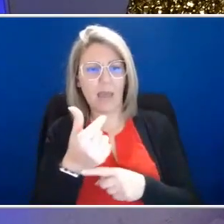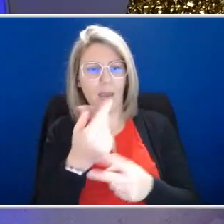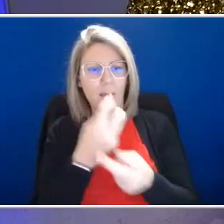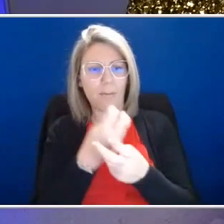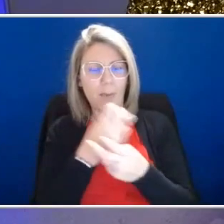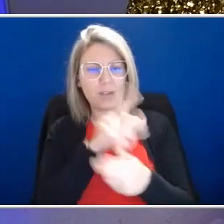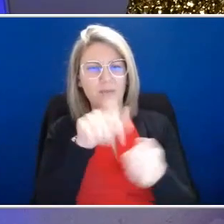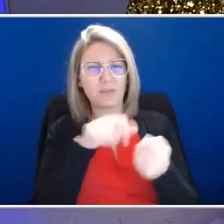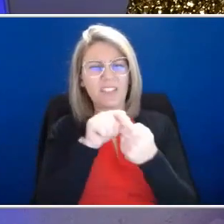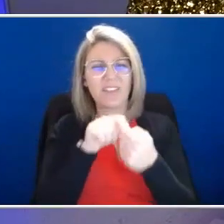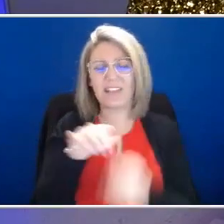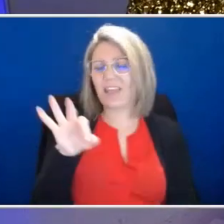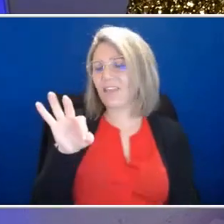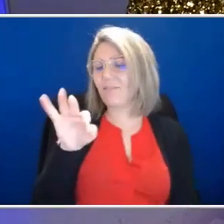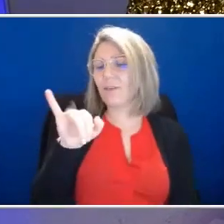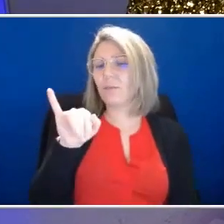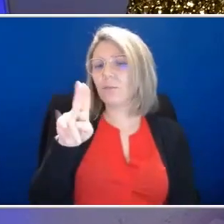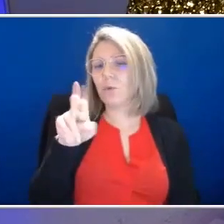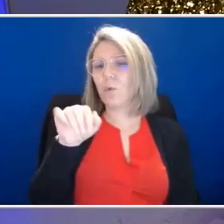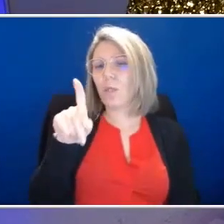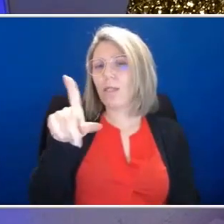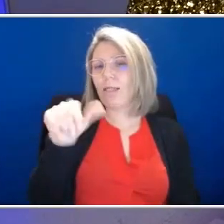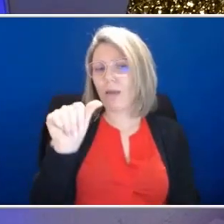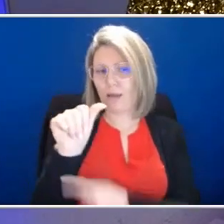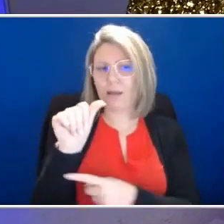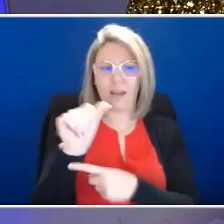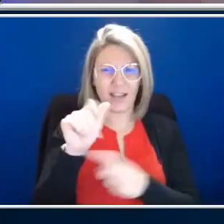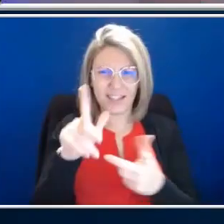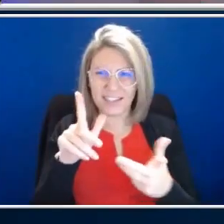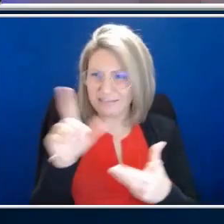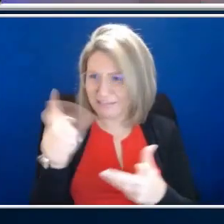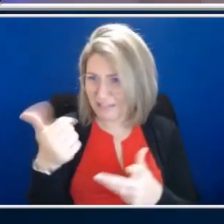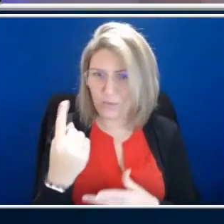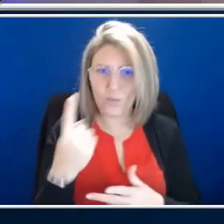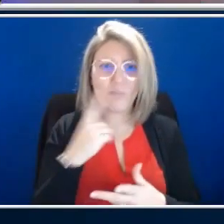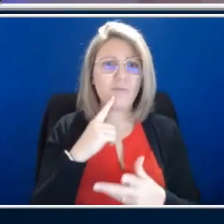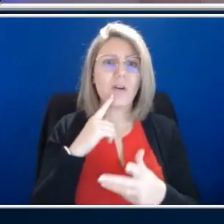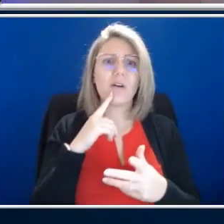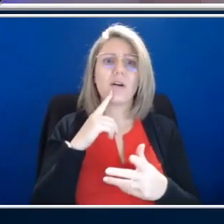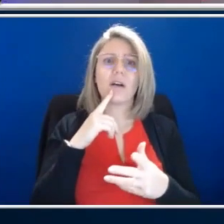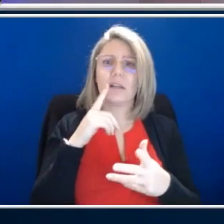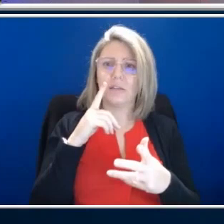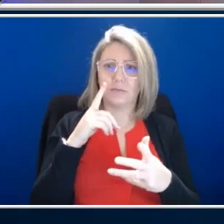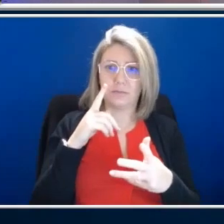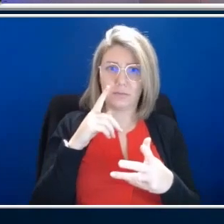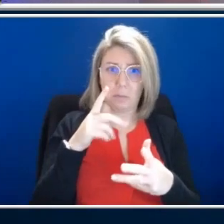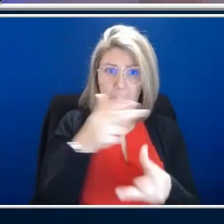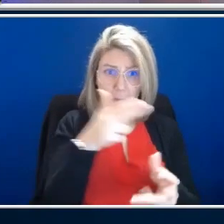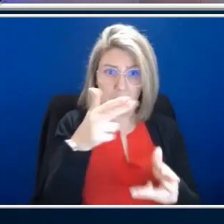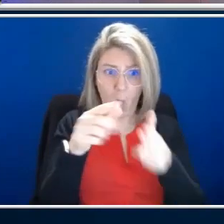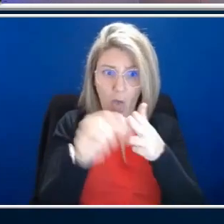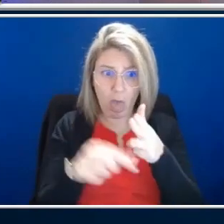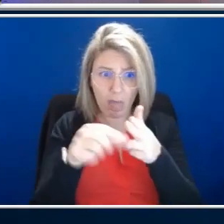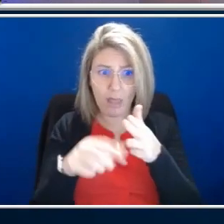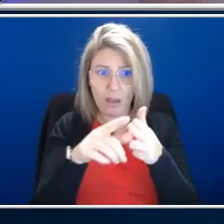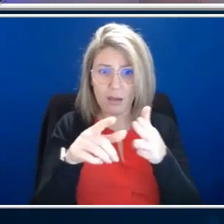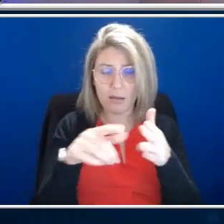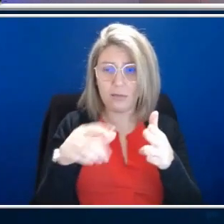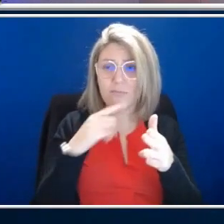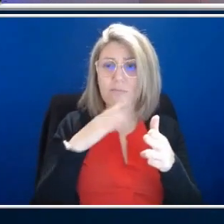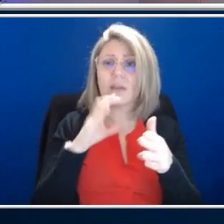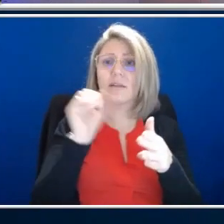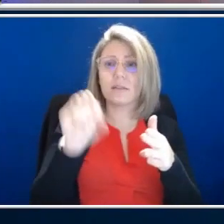fibula? Because, Kyle, if I'm not mistaken, your other fibula had been hit by the bullets, right? Yeah, my right fibula was